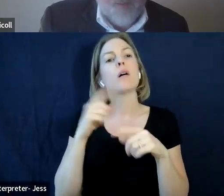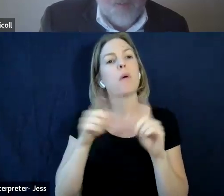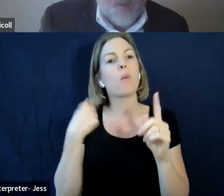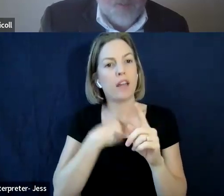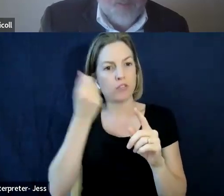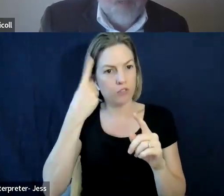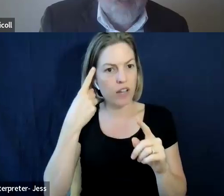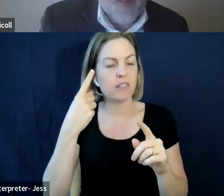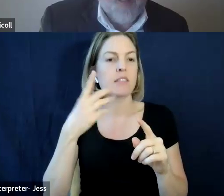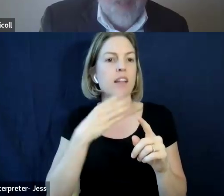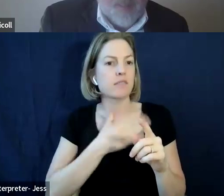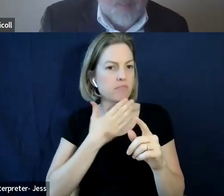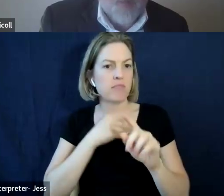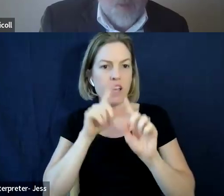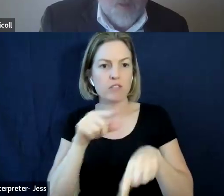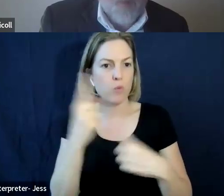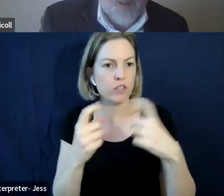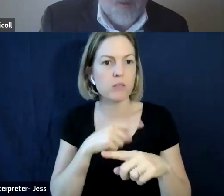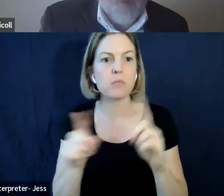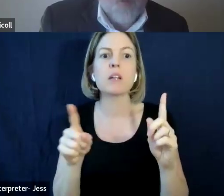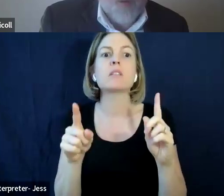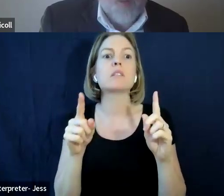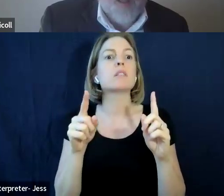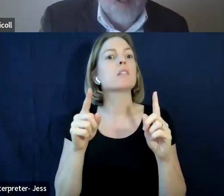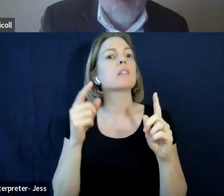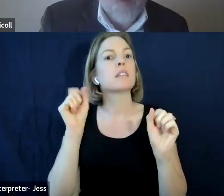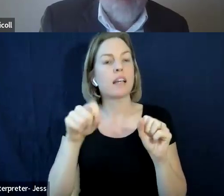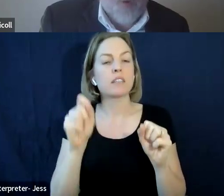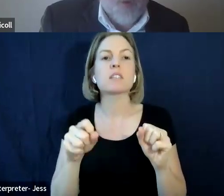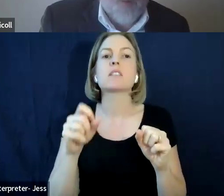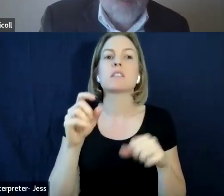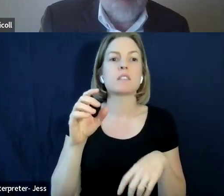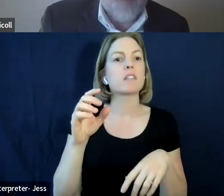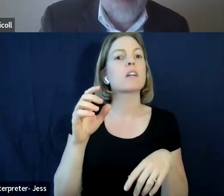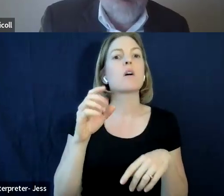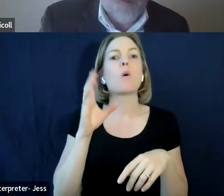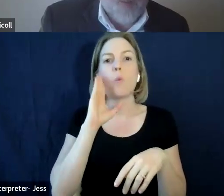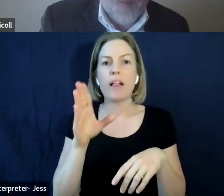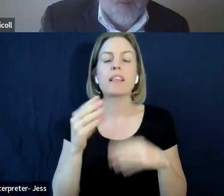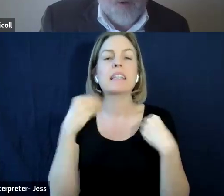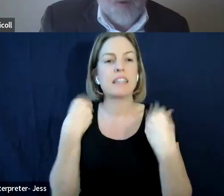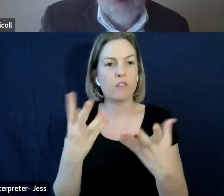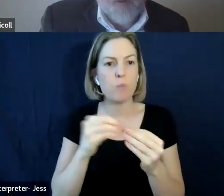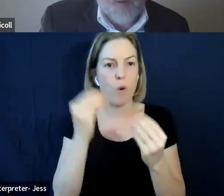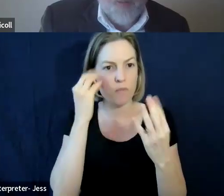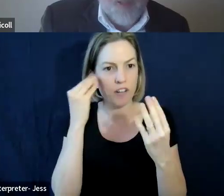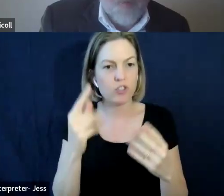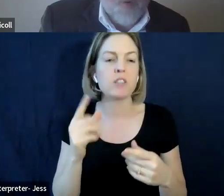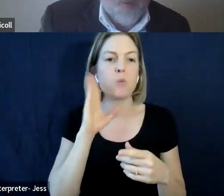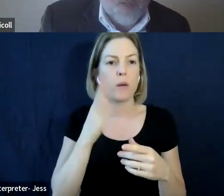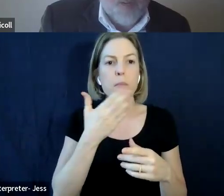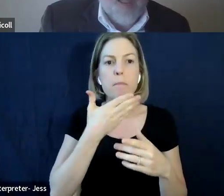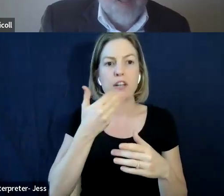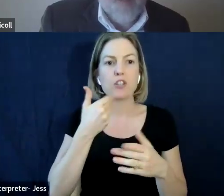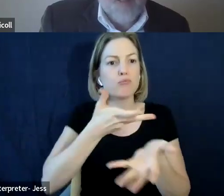gladly field your questions. But yes, we will. We hear you. We will come back out. We will give you more information, and we'll try to be a better partner going back and